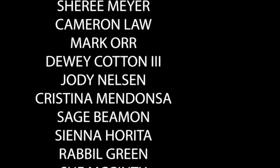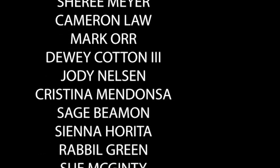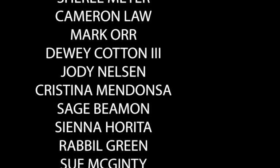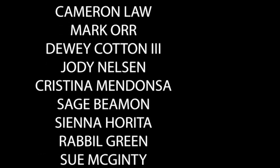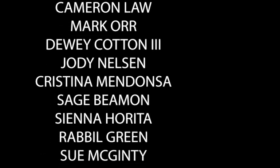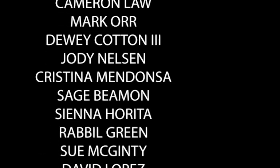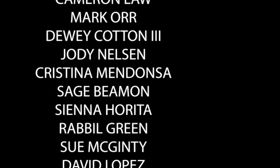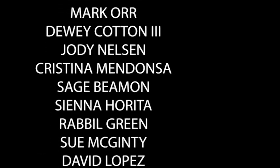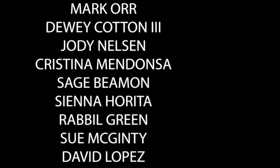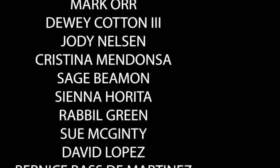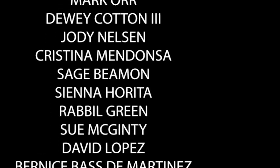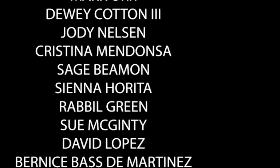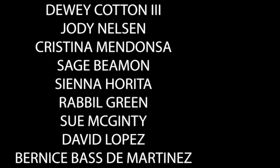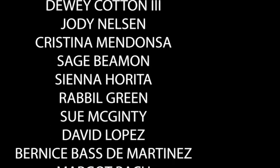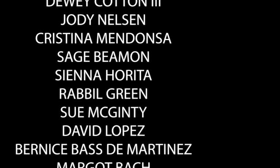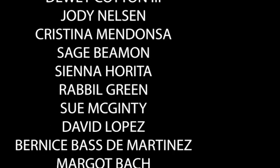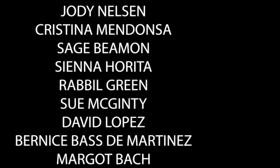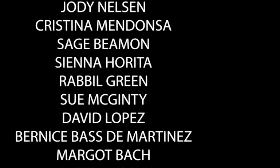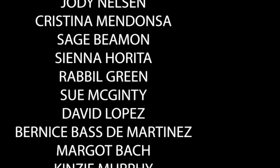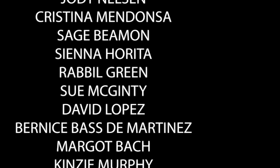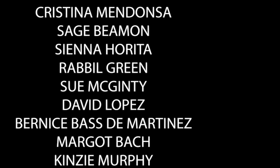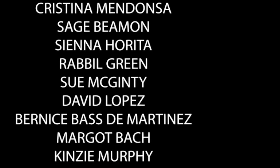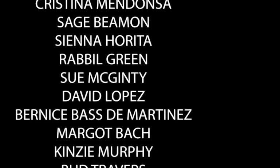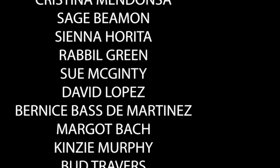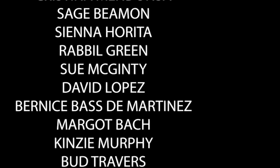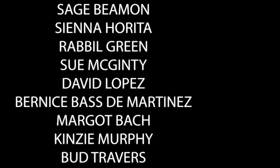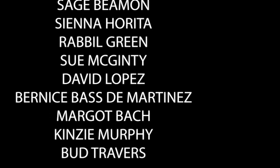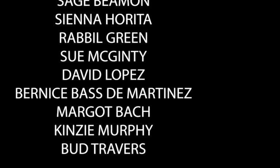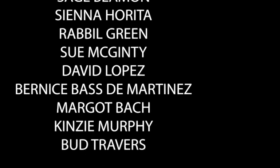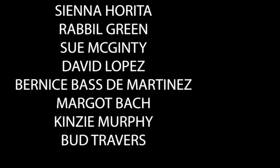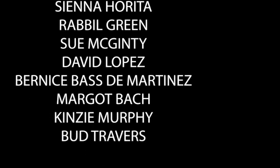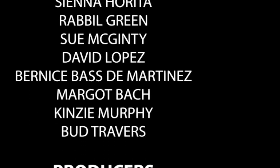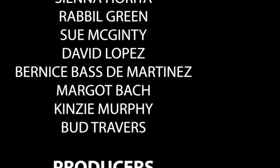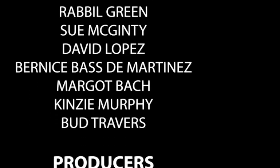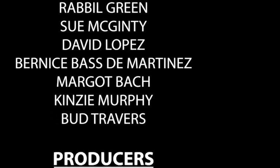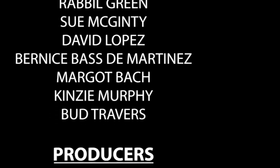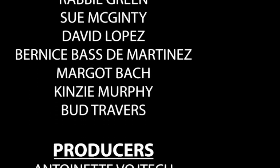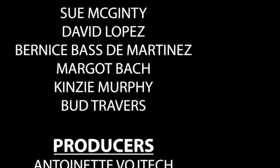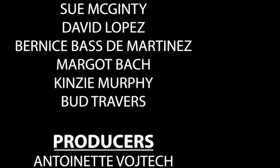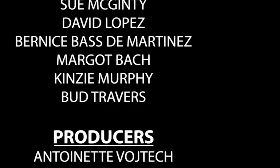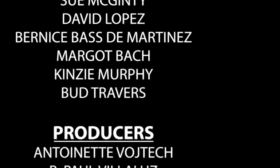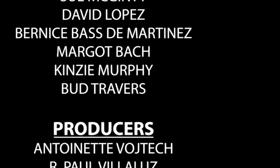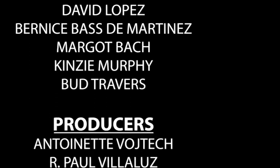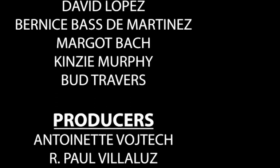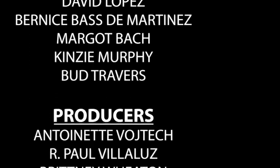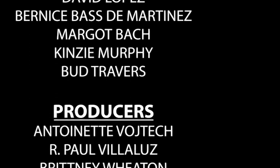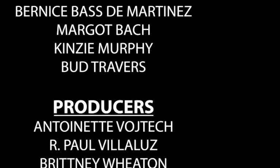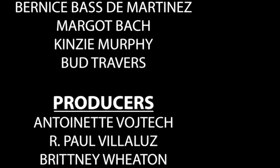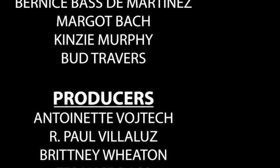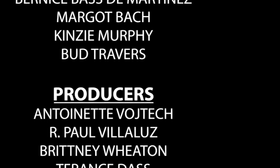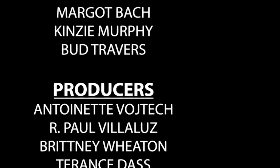Hi, I'm Margot Bogg. I'm a 1972 graduate of Sac State in English. I'm also on the University Foundation